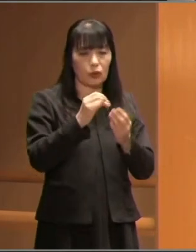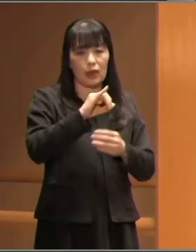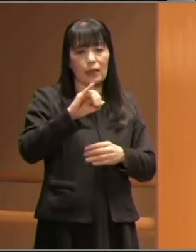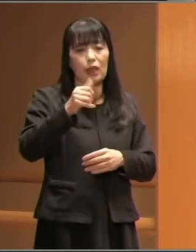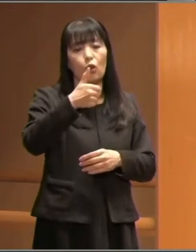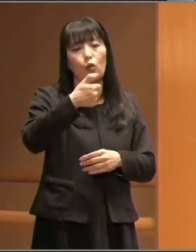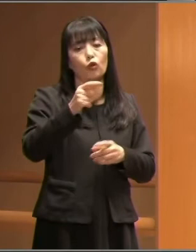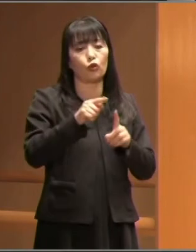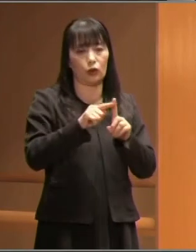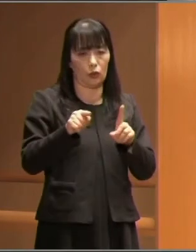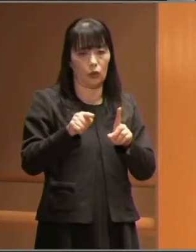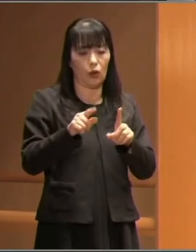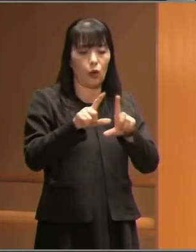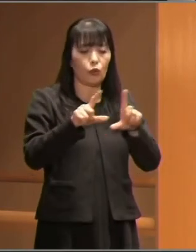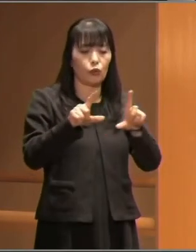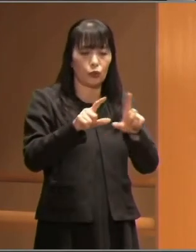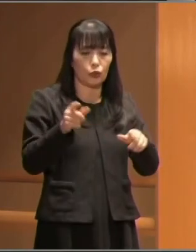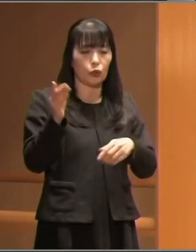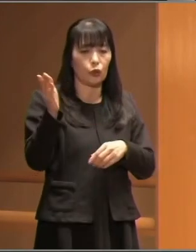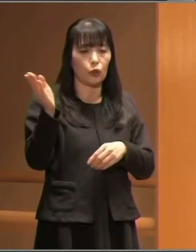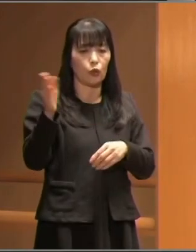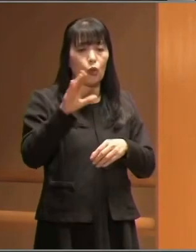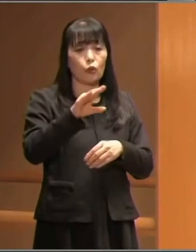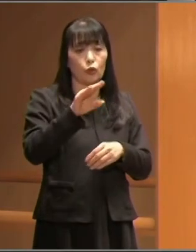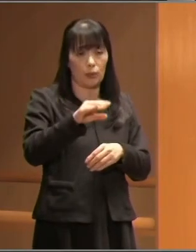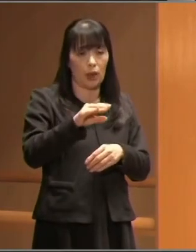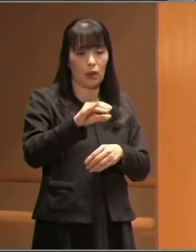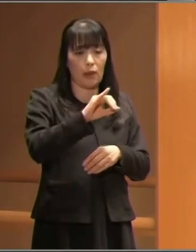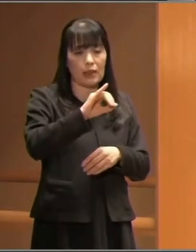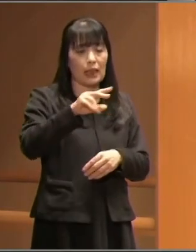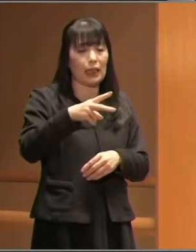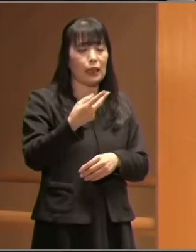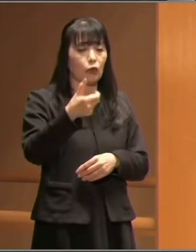kilogram in total. Usually for this size of the car,